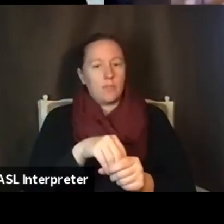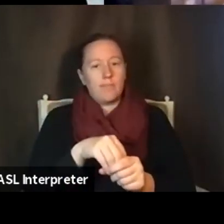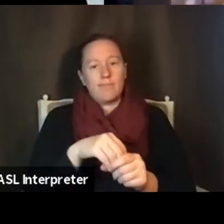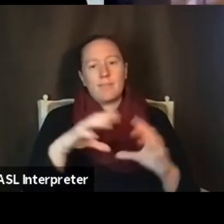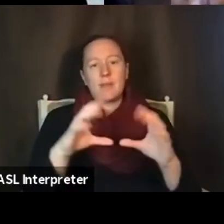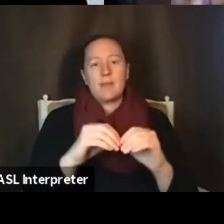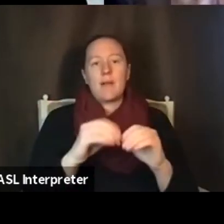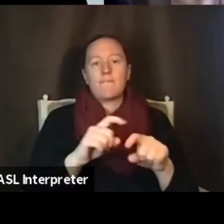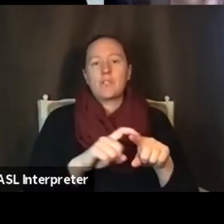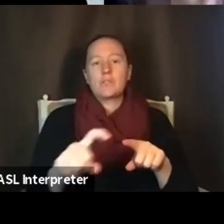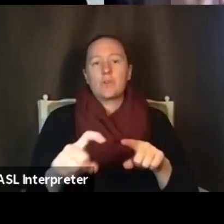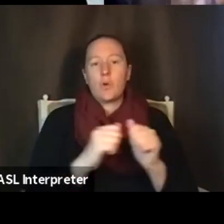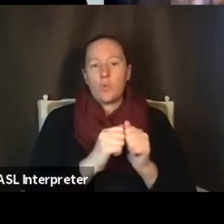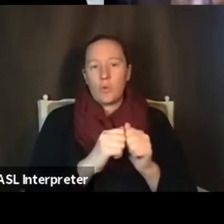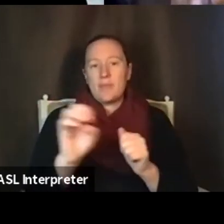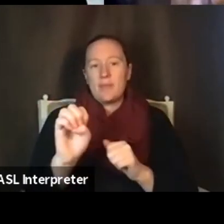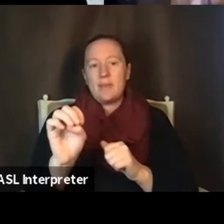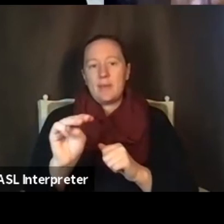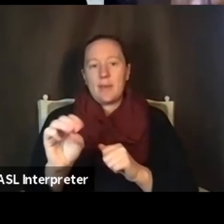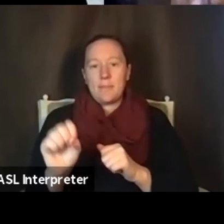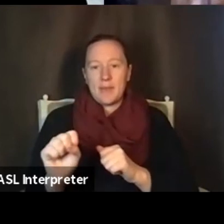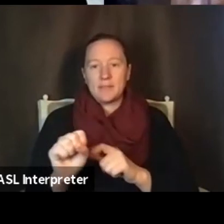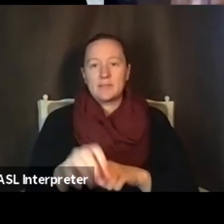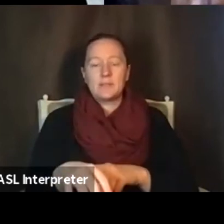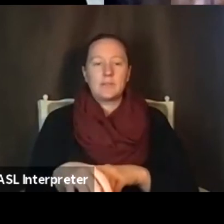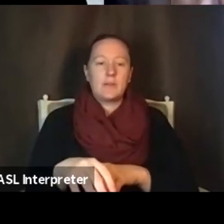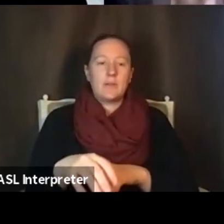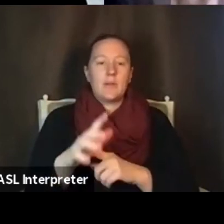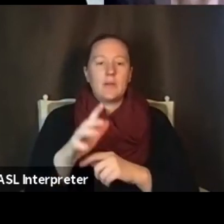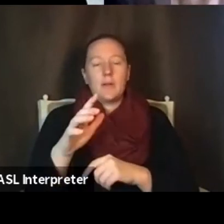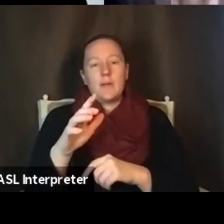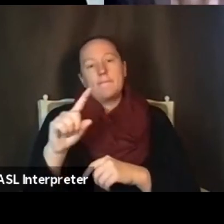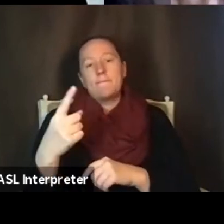with EMS and first responders,